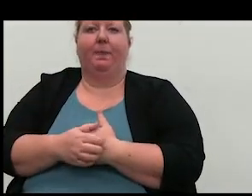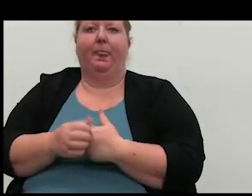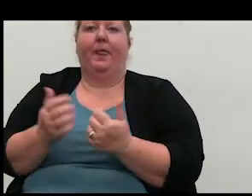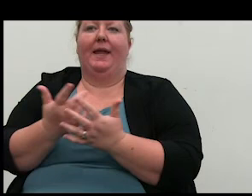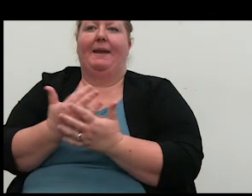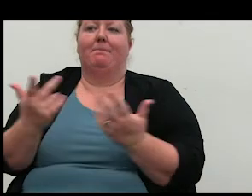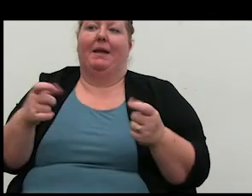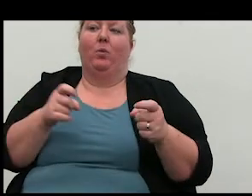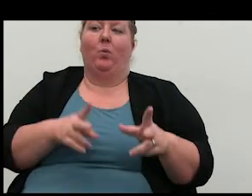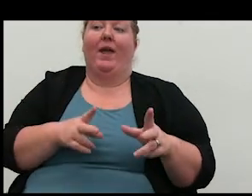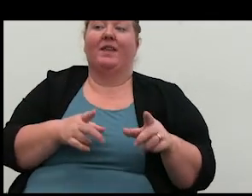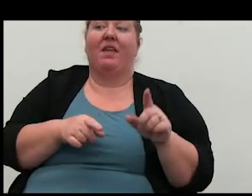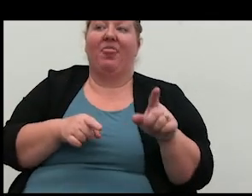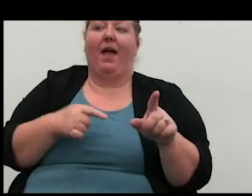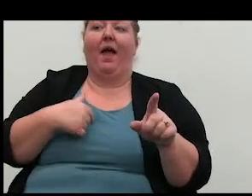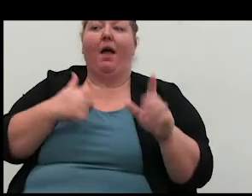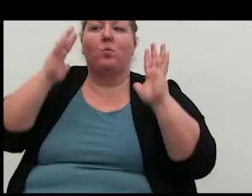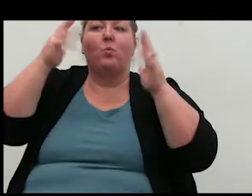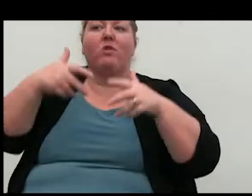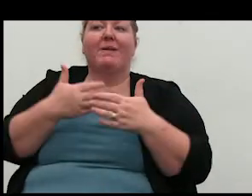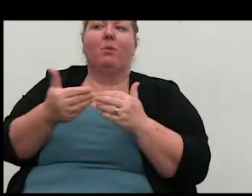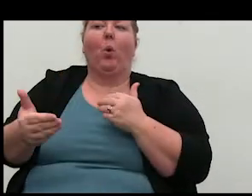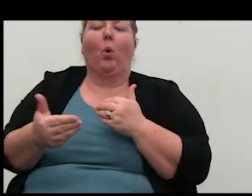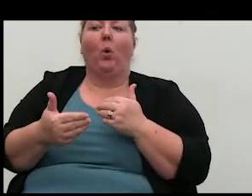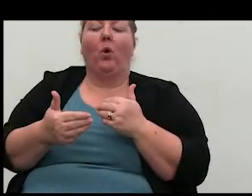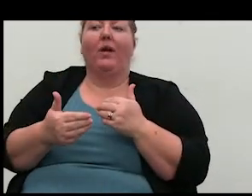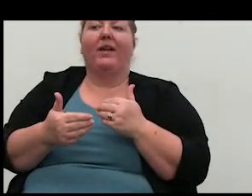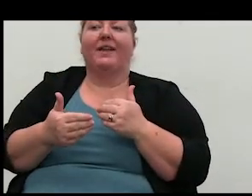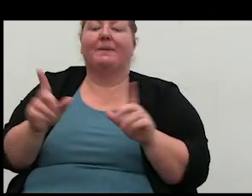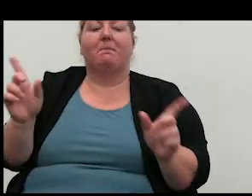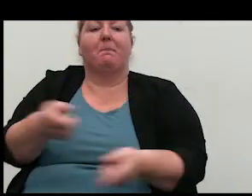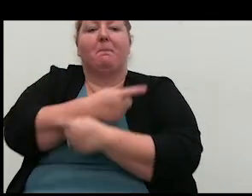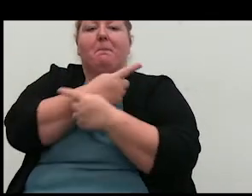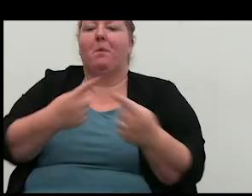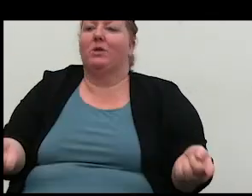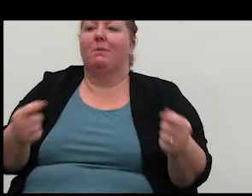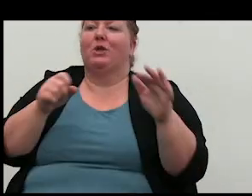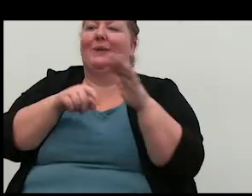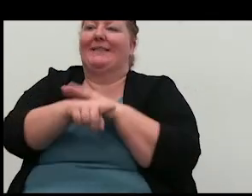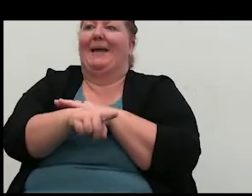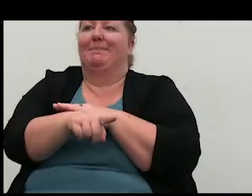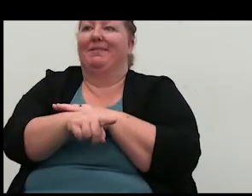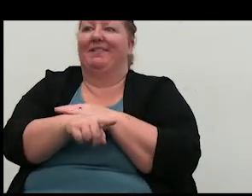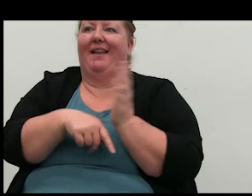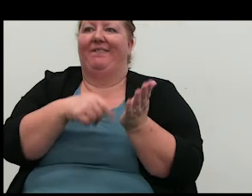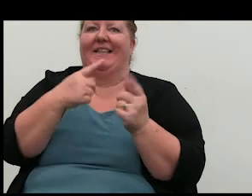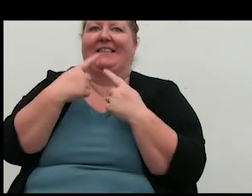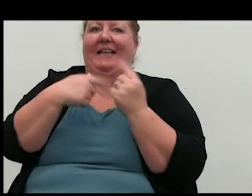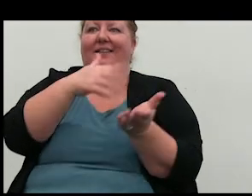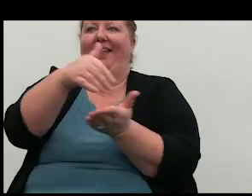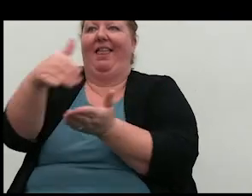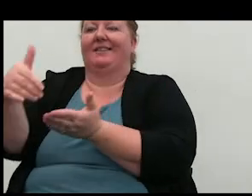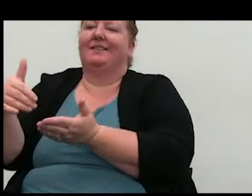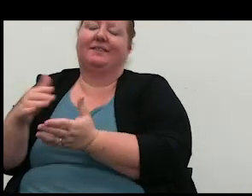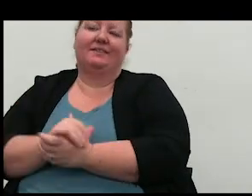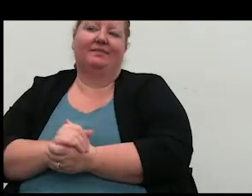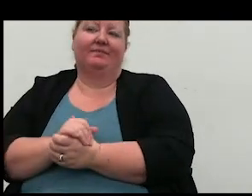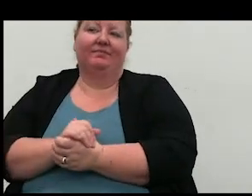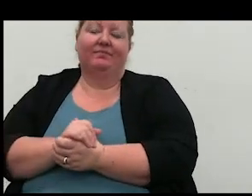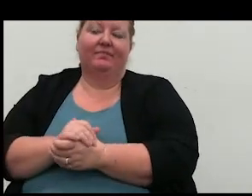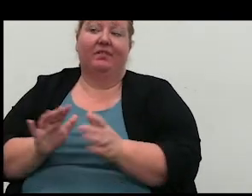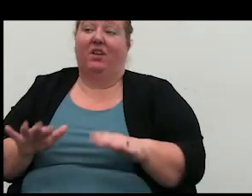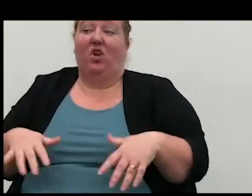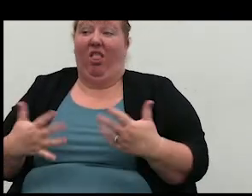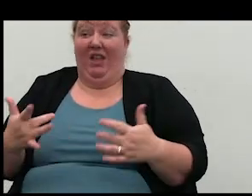ways I think that's the thing that I find more worrying, that it's impossible to escape having data collected and being profiled